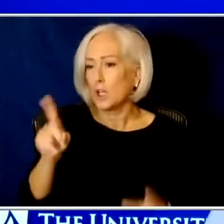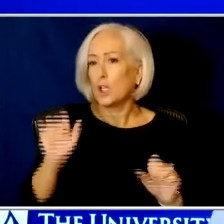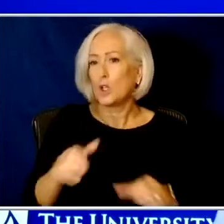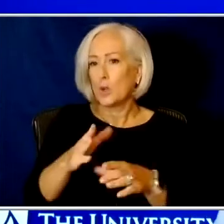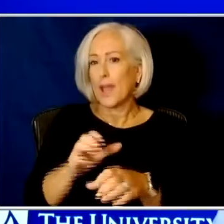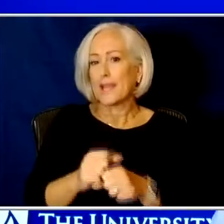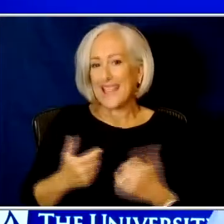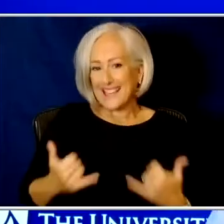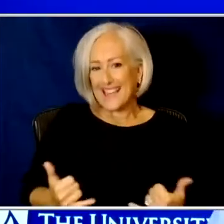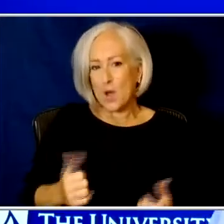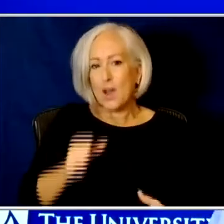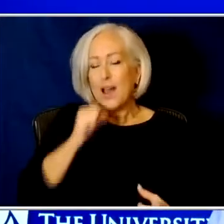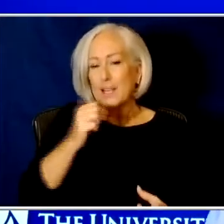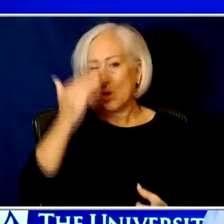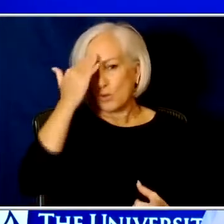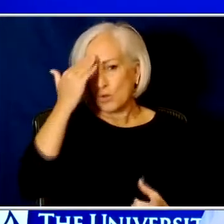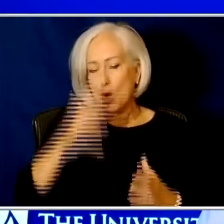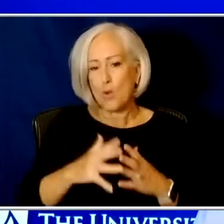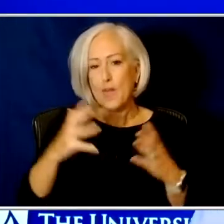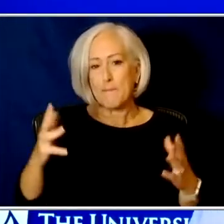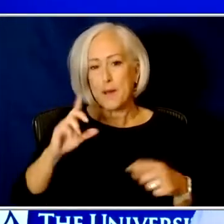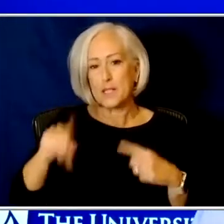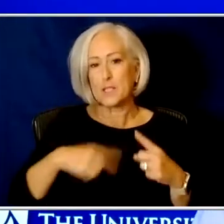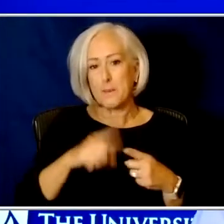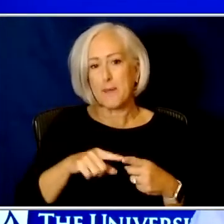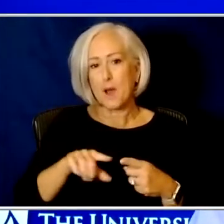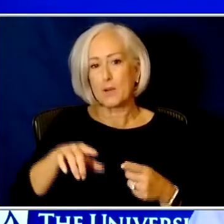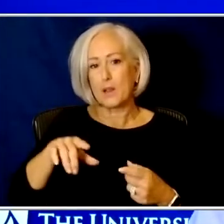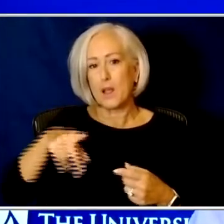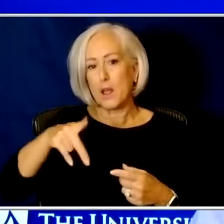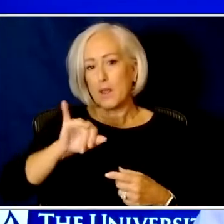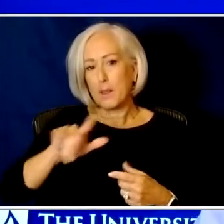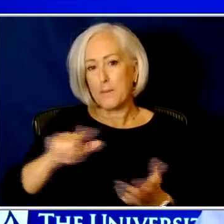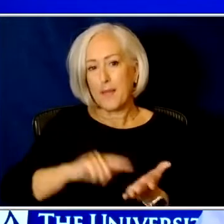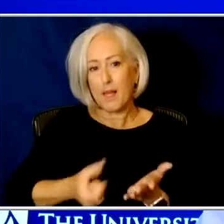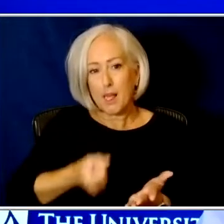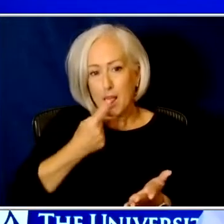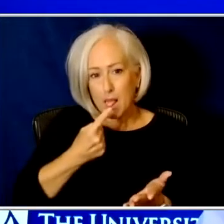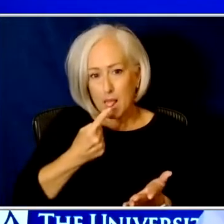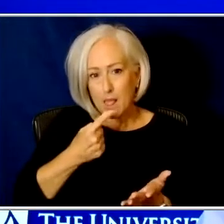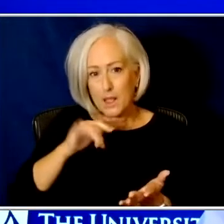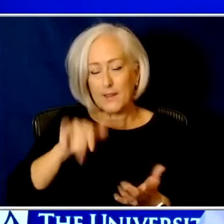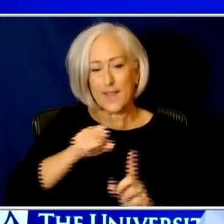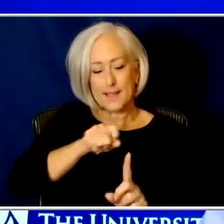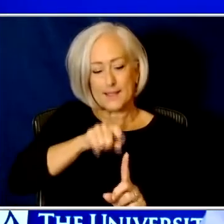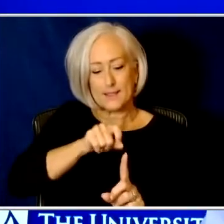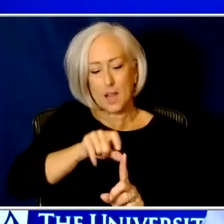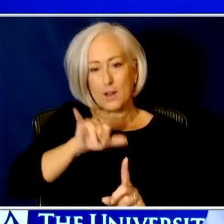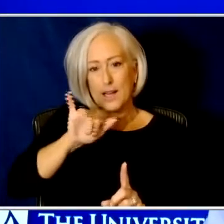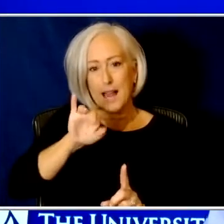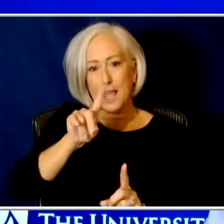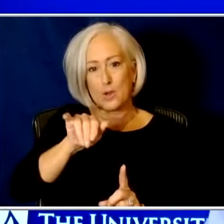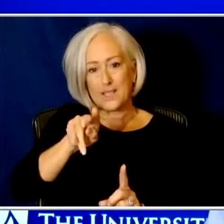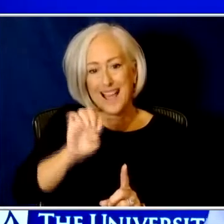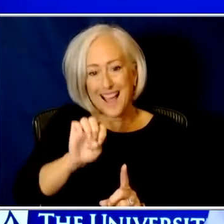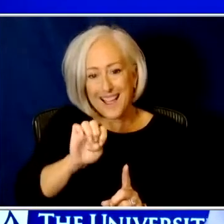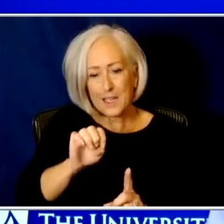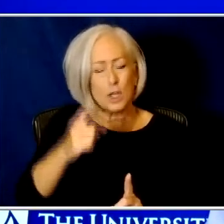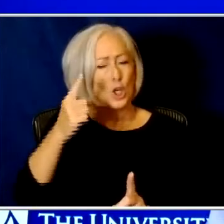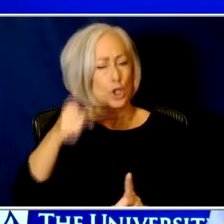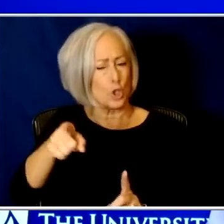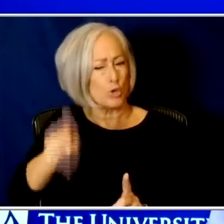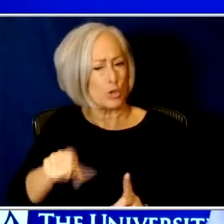so I can cut off my fall risk tag now? I don't have scissors with me. I'm so sorry I didn't bring any. Maybe I'll get Jess to cut off my fall risk things a little later when